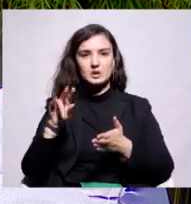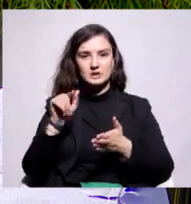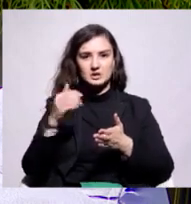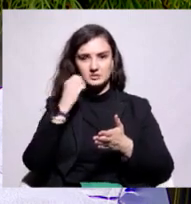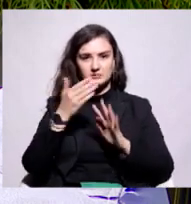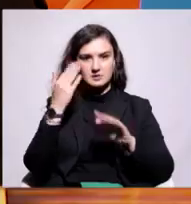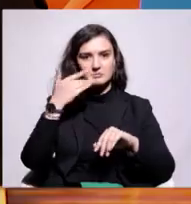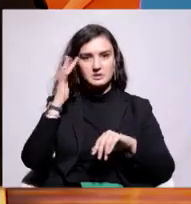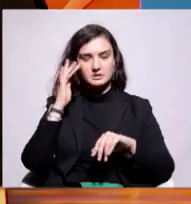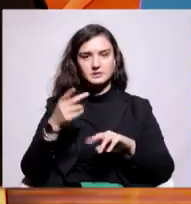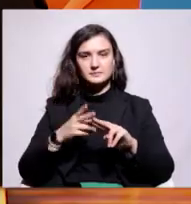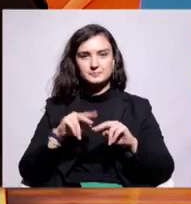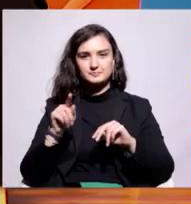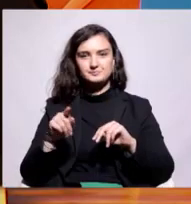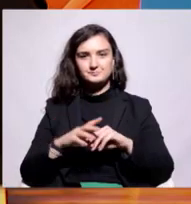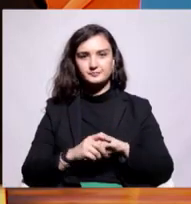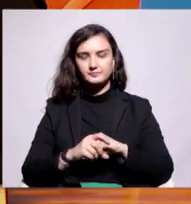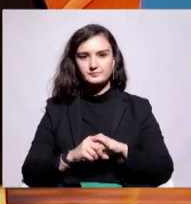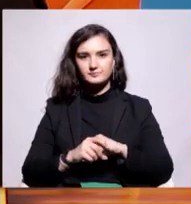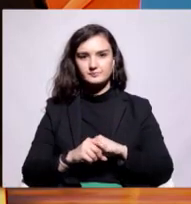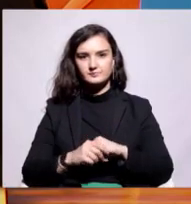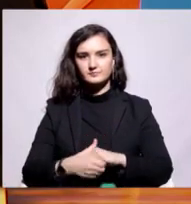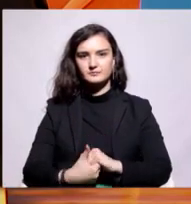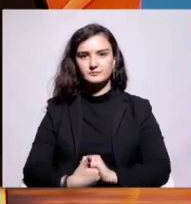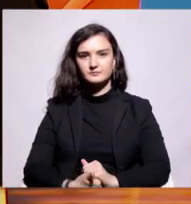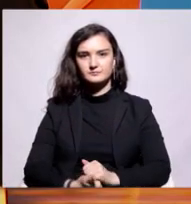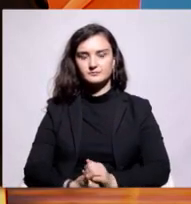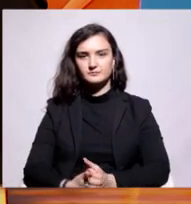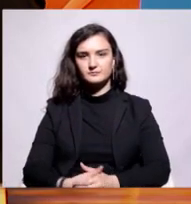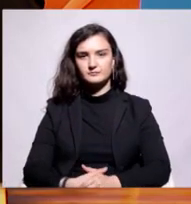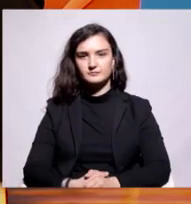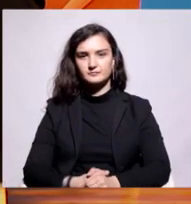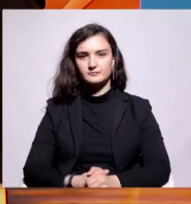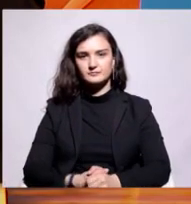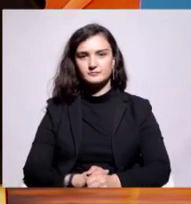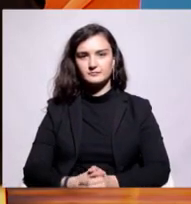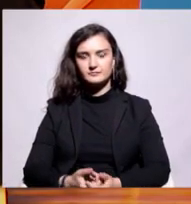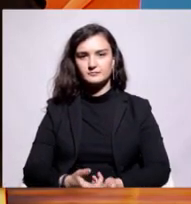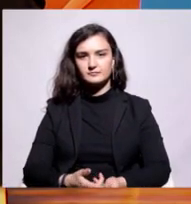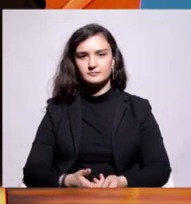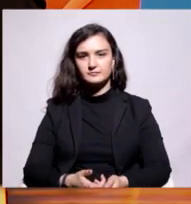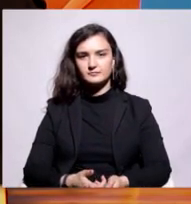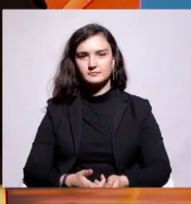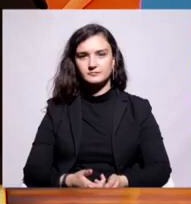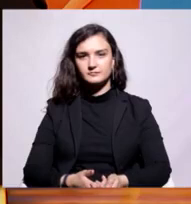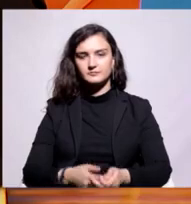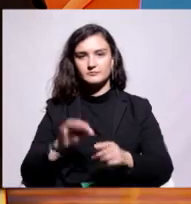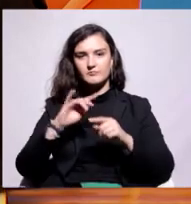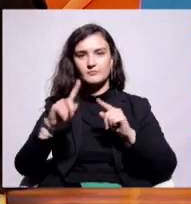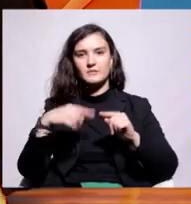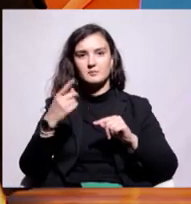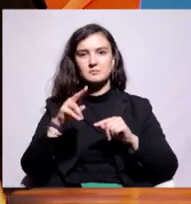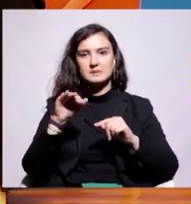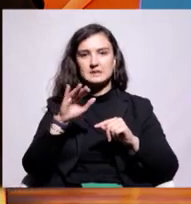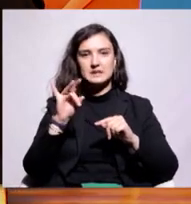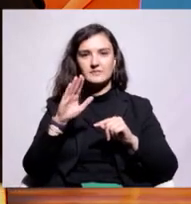of America. So it's all kind of coming together in this one moment. Yeah, okay. So our next character is Peter van